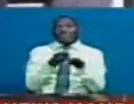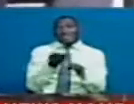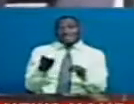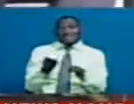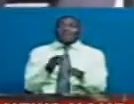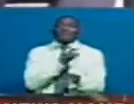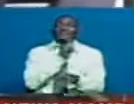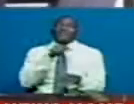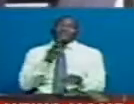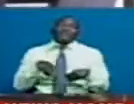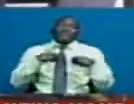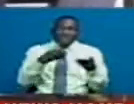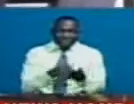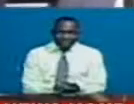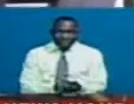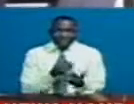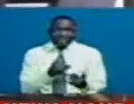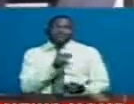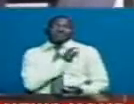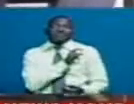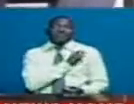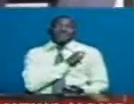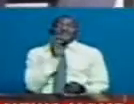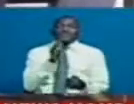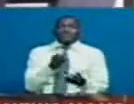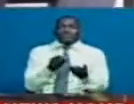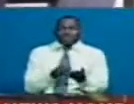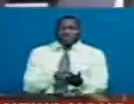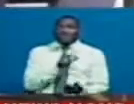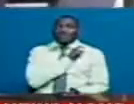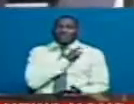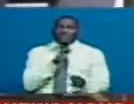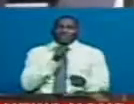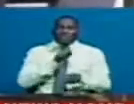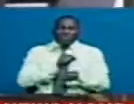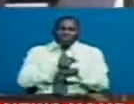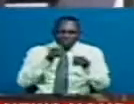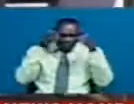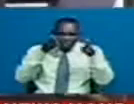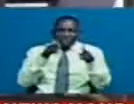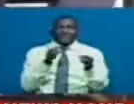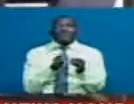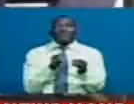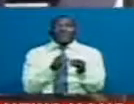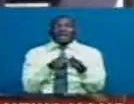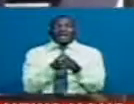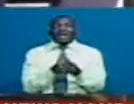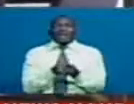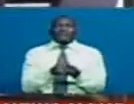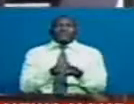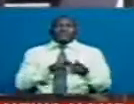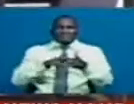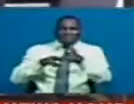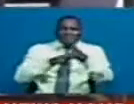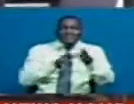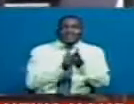equipment. On their part, we insist that the police should pay particular attention to the proper maintenance